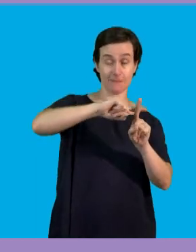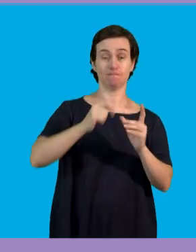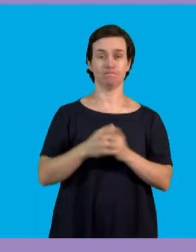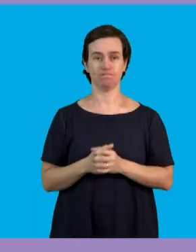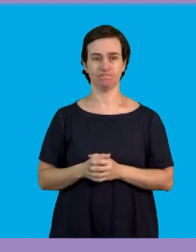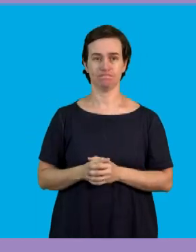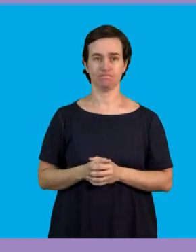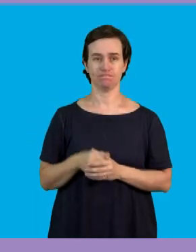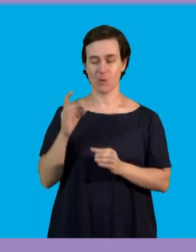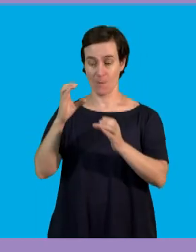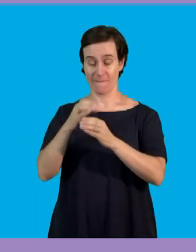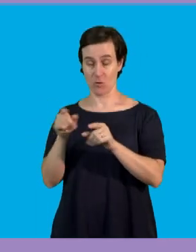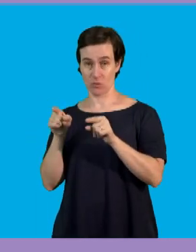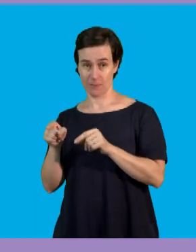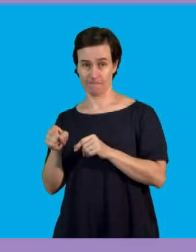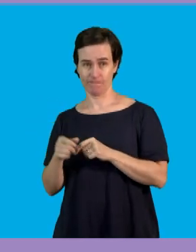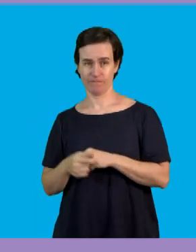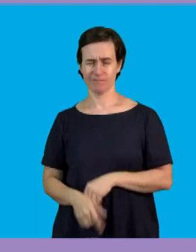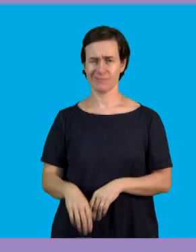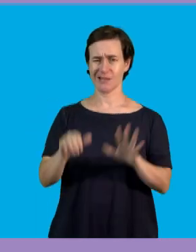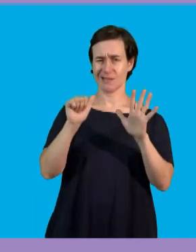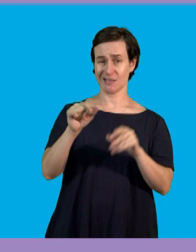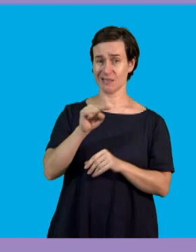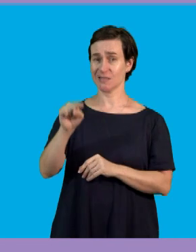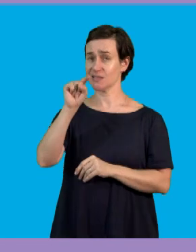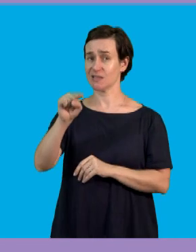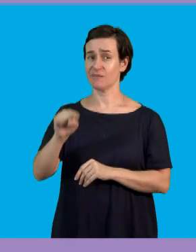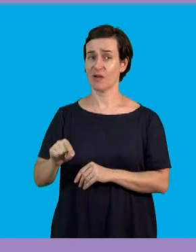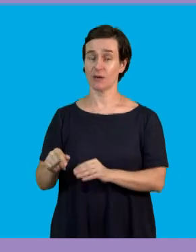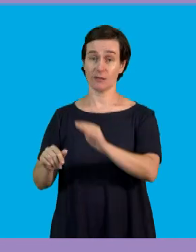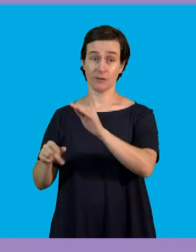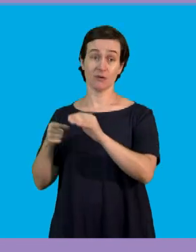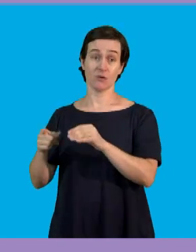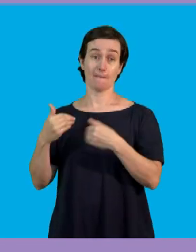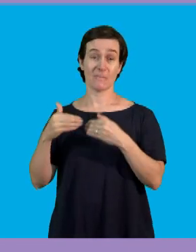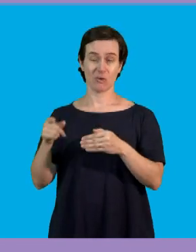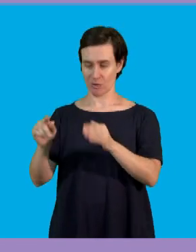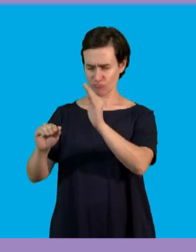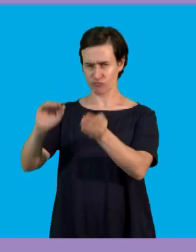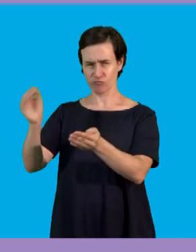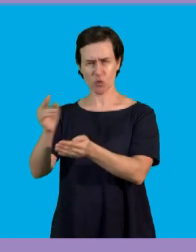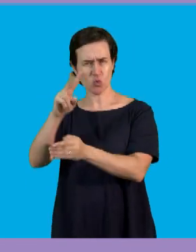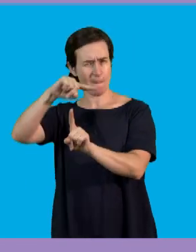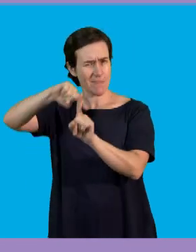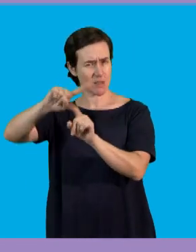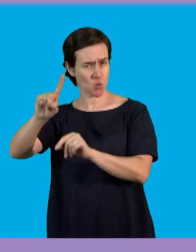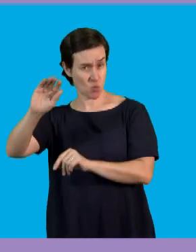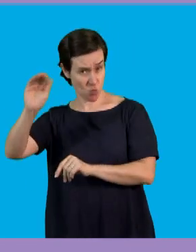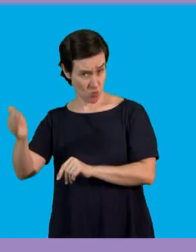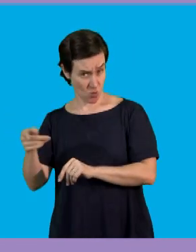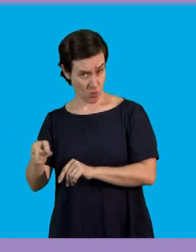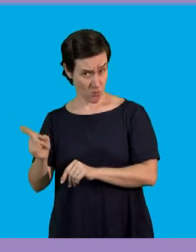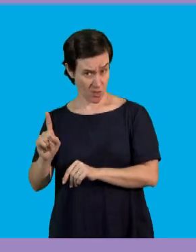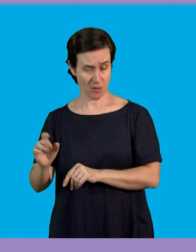And then we are going to say 6 divided by, and we are going to start with that bracket, 2 plus